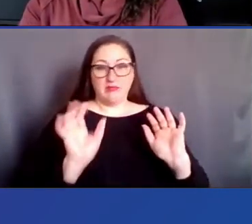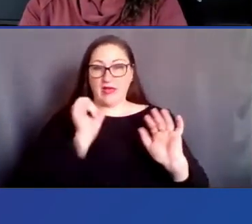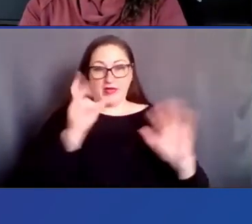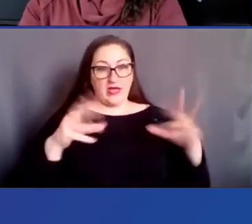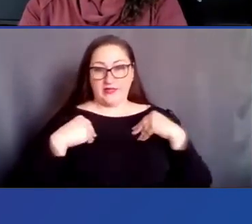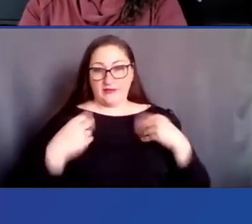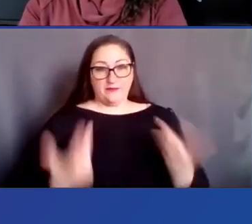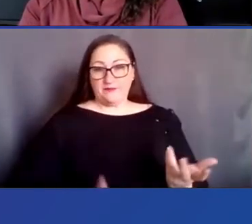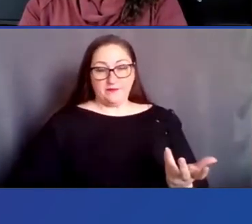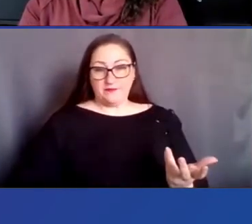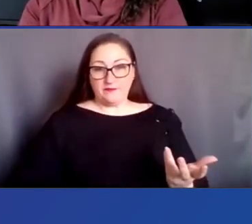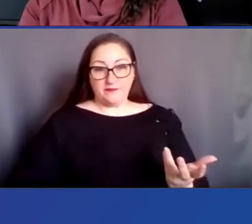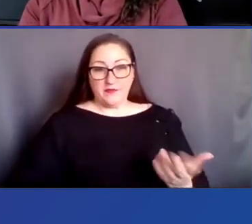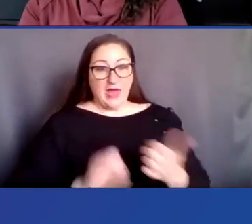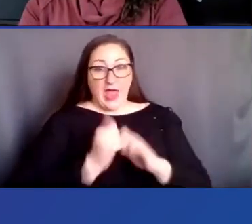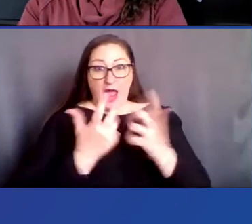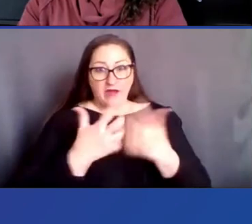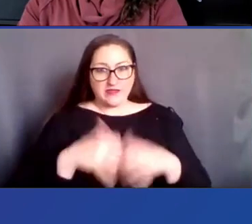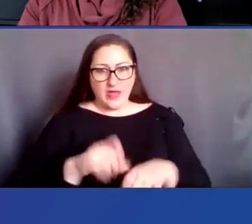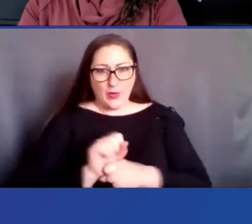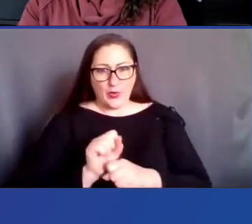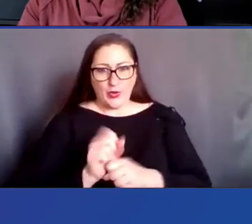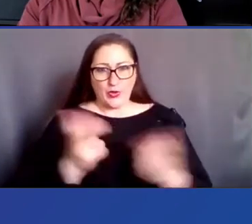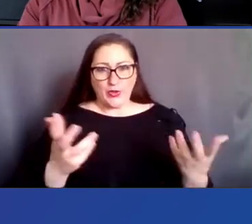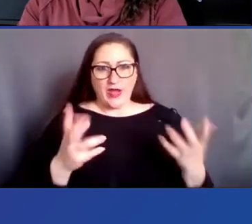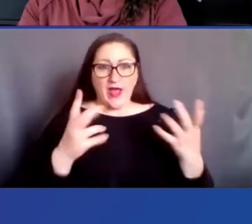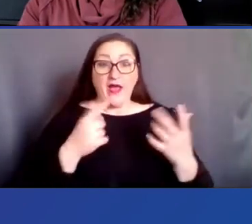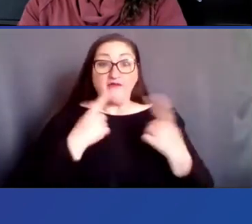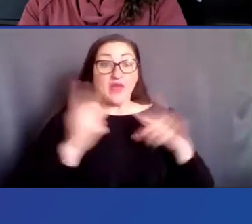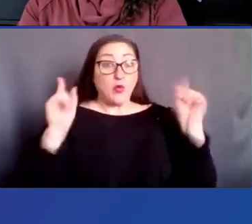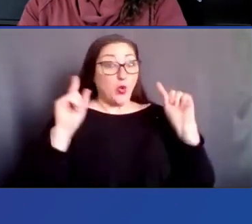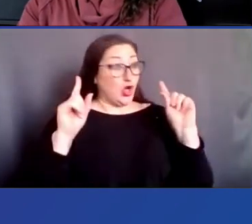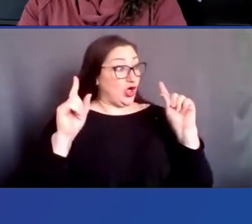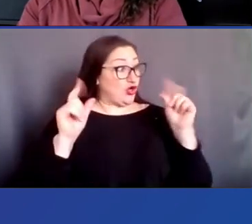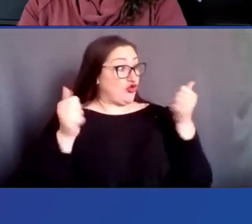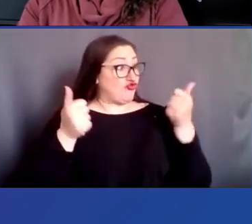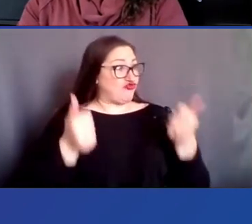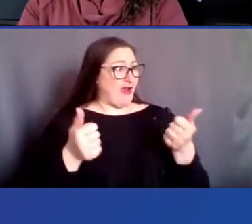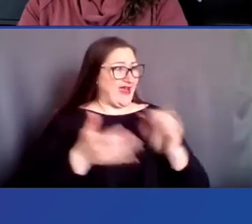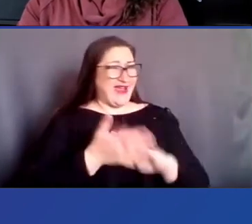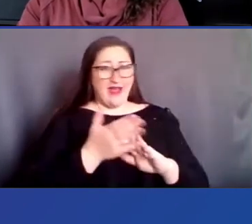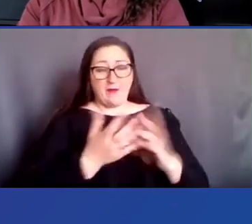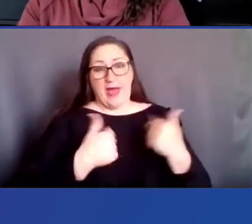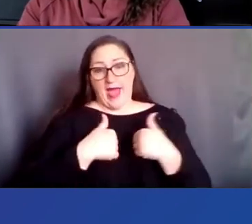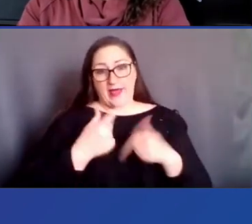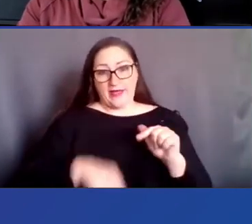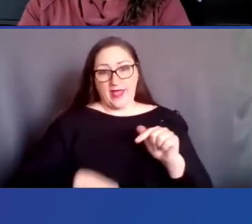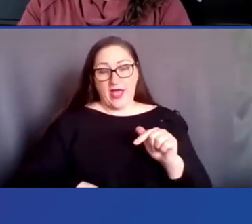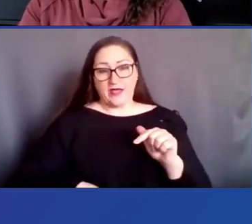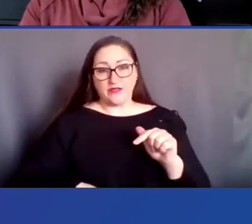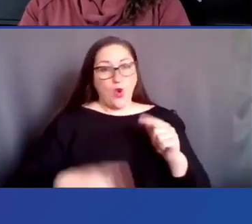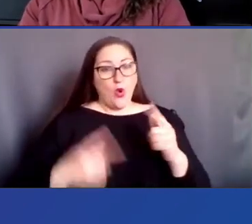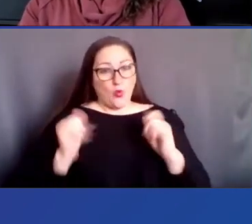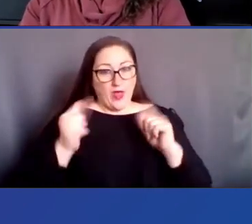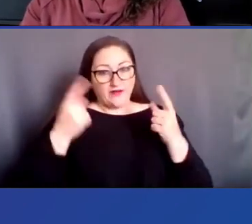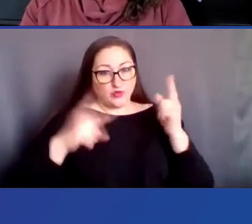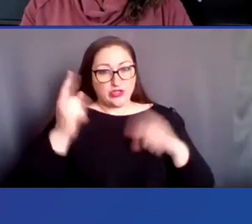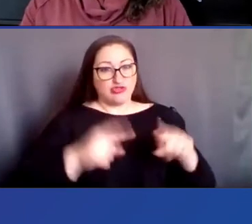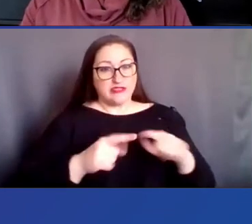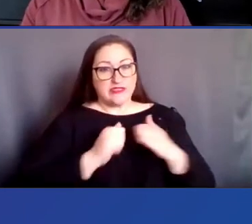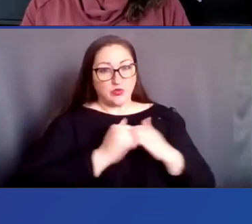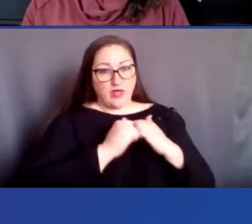how they work. And if they do work, that's cool. But I personally can't work like that, because when it comes down to